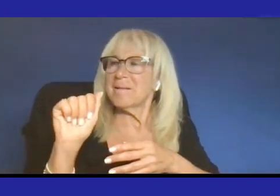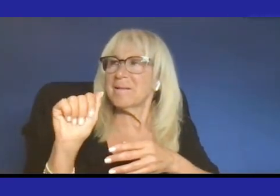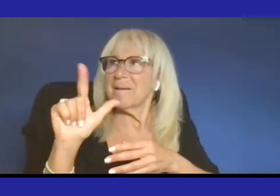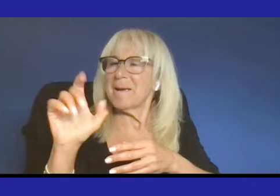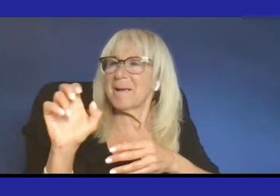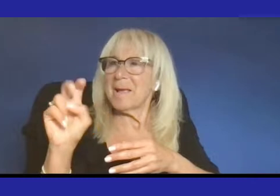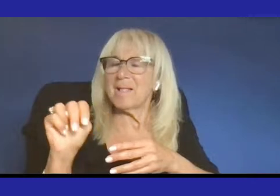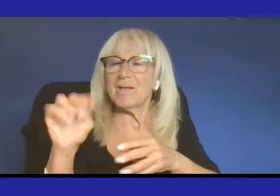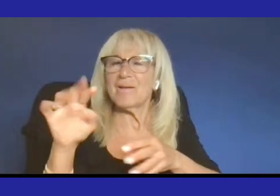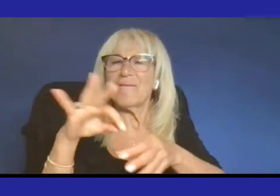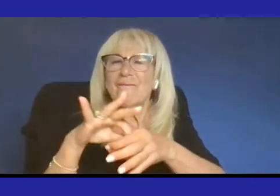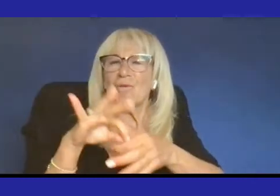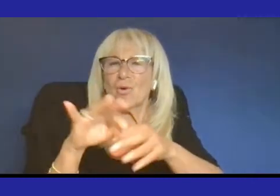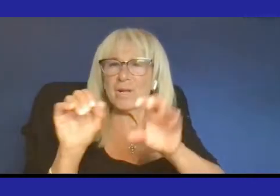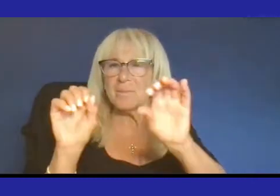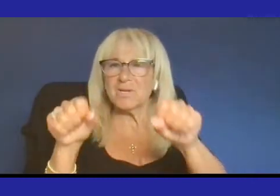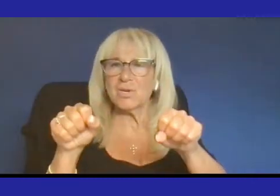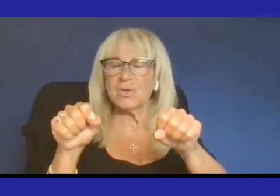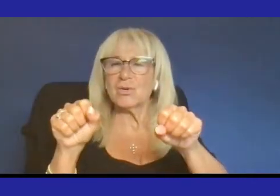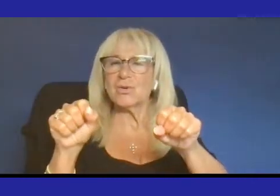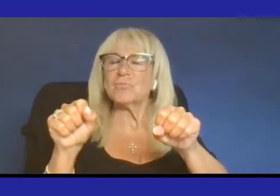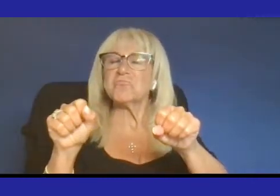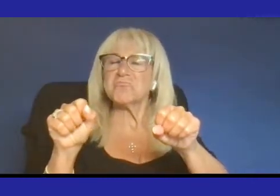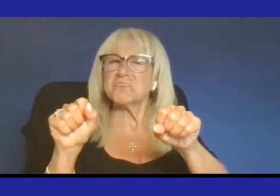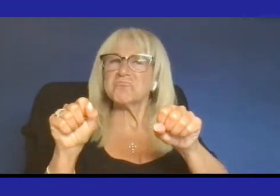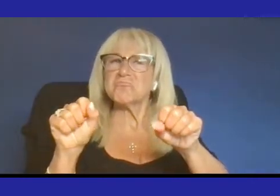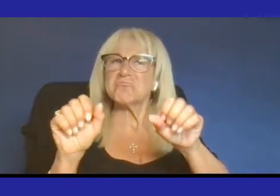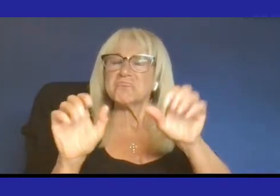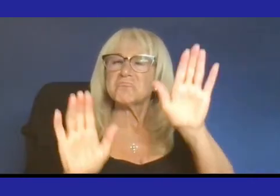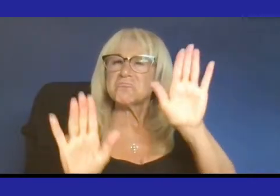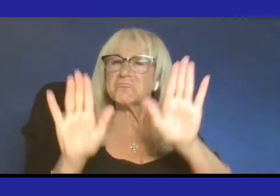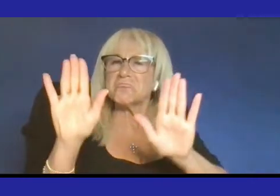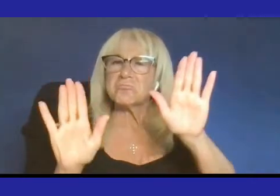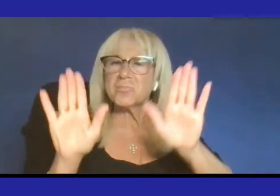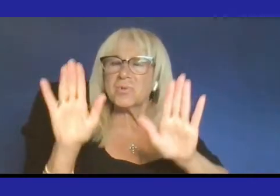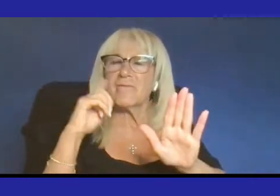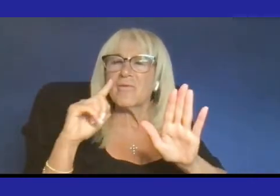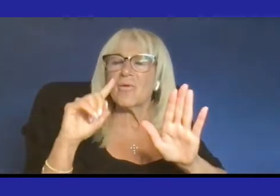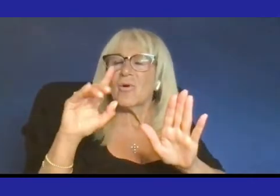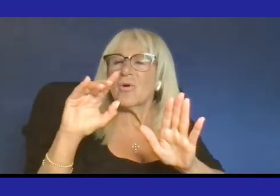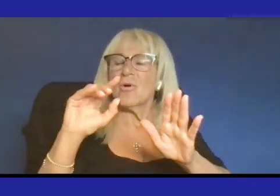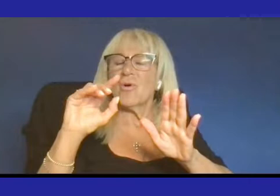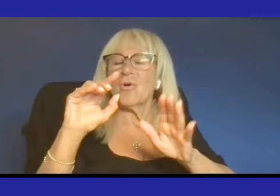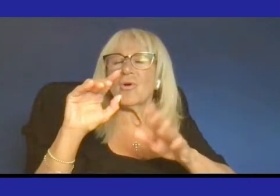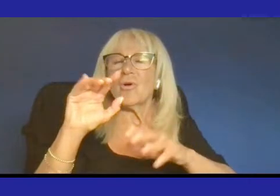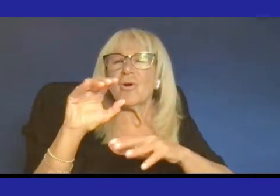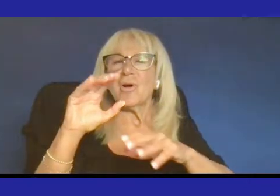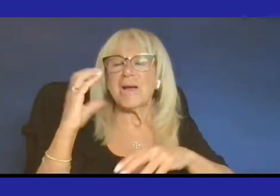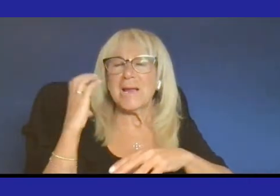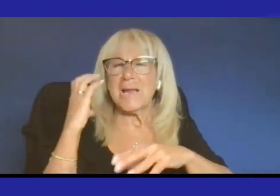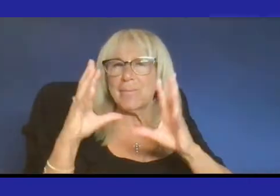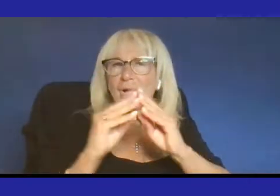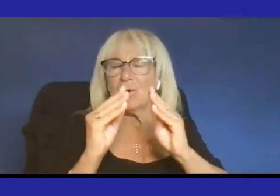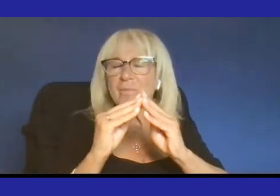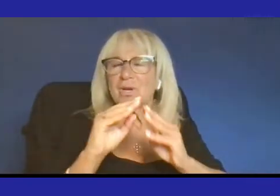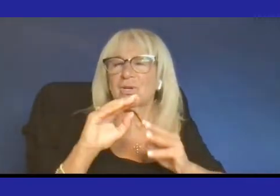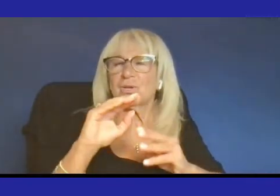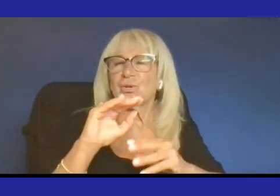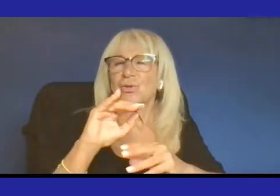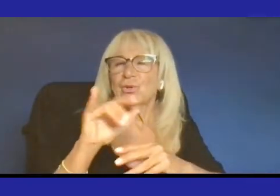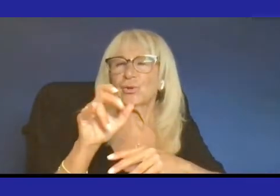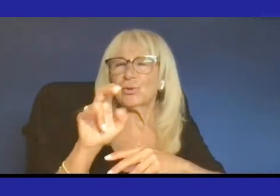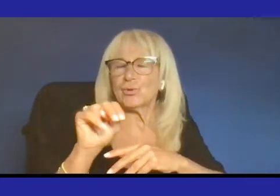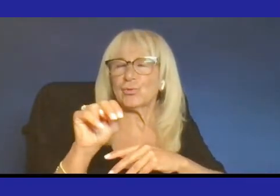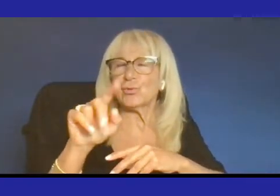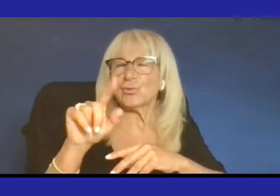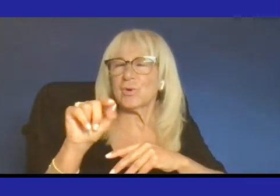like to propose a motion to adopt the minutes of the Capital Committee meeting held on June 5th, 2023. All in favor, please say yes. Yes.